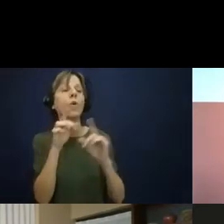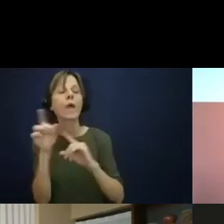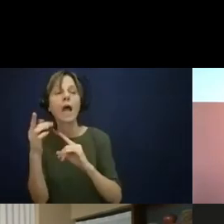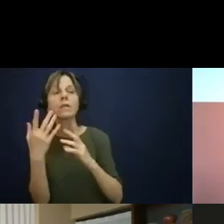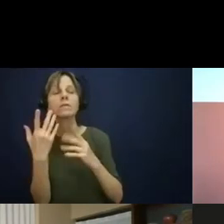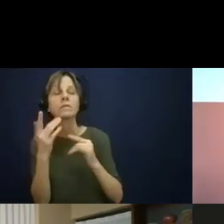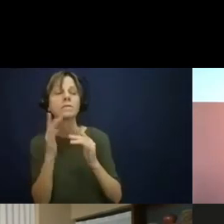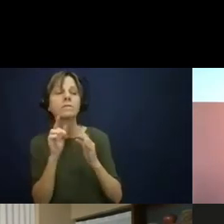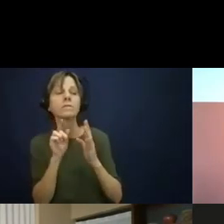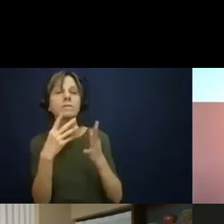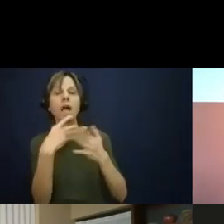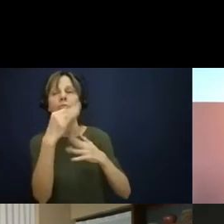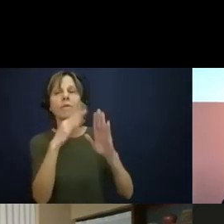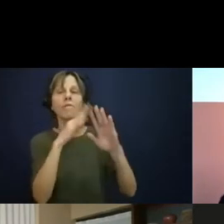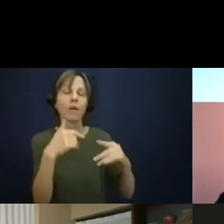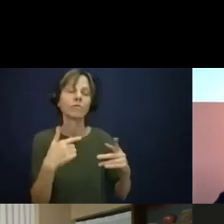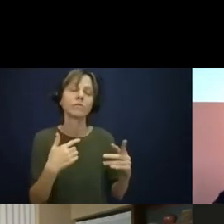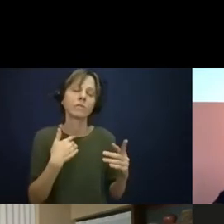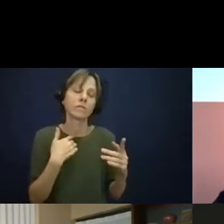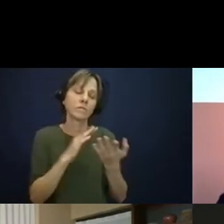And before you know it,